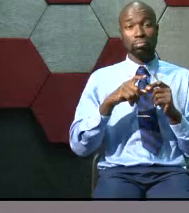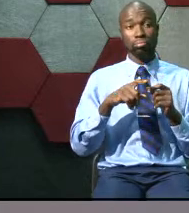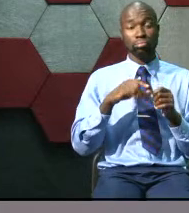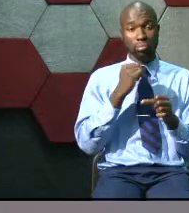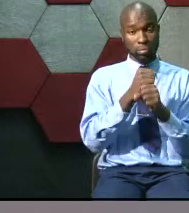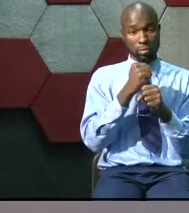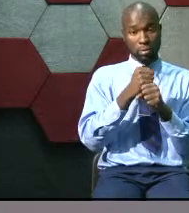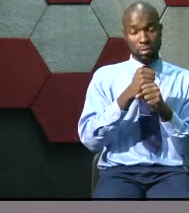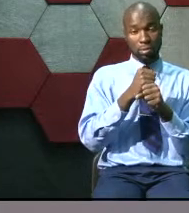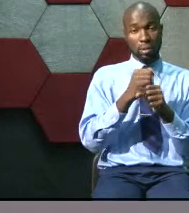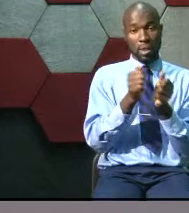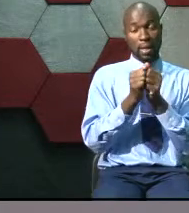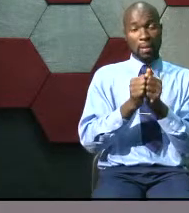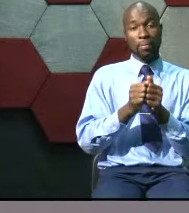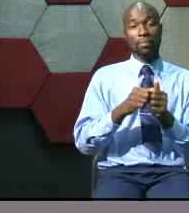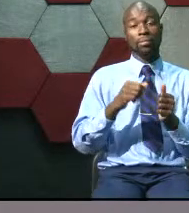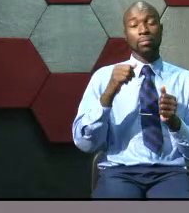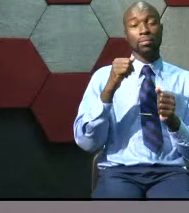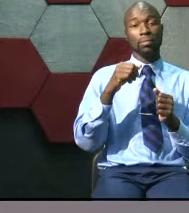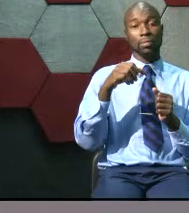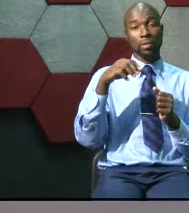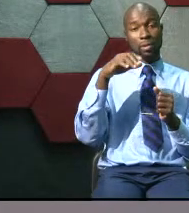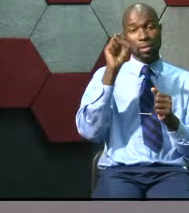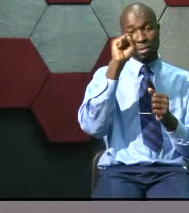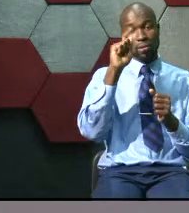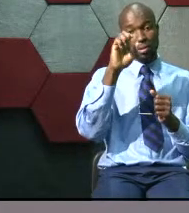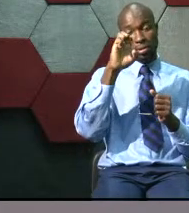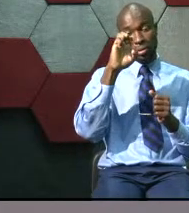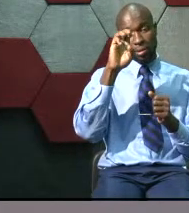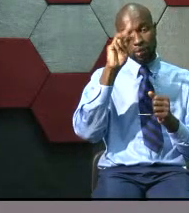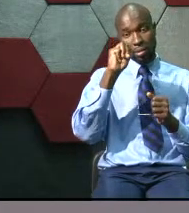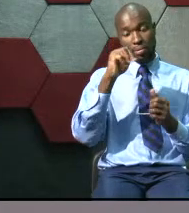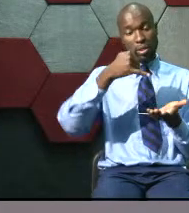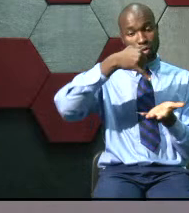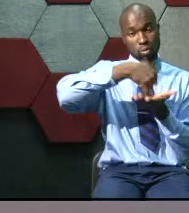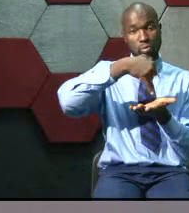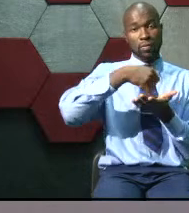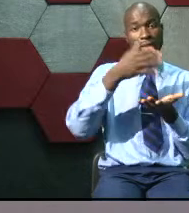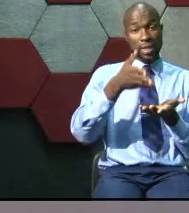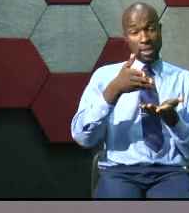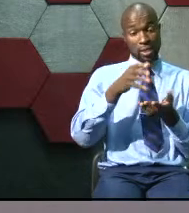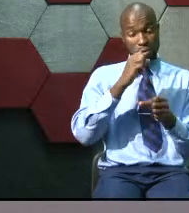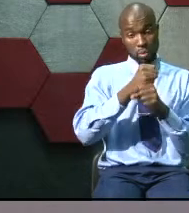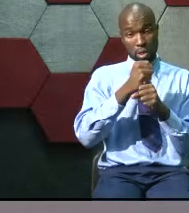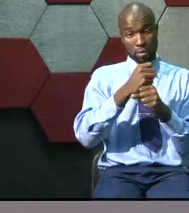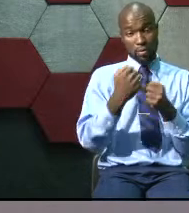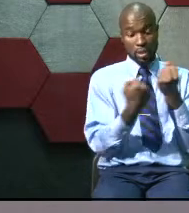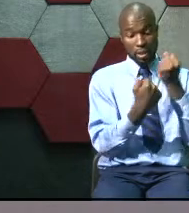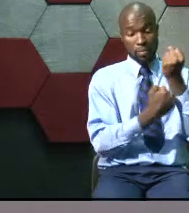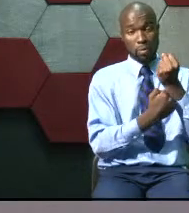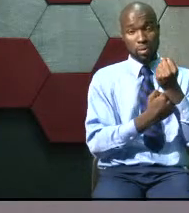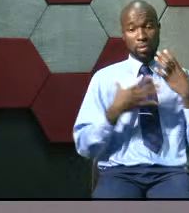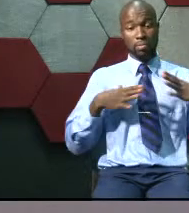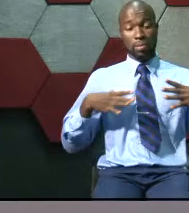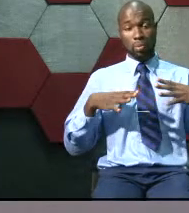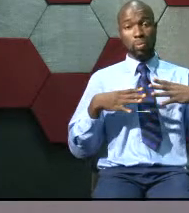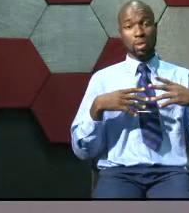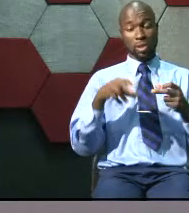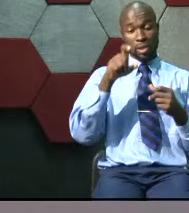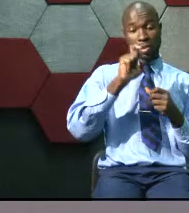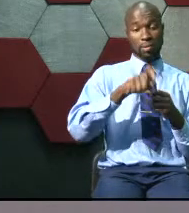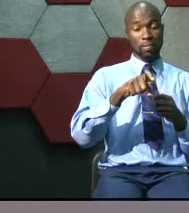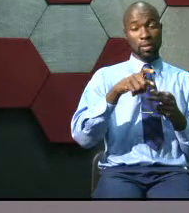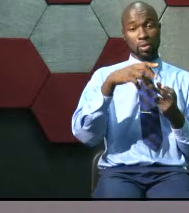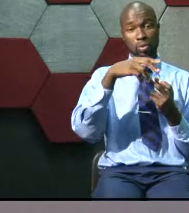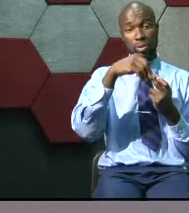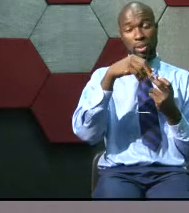with STEM inclusivity. So this is a project that either supports people with special needs and enable